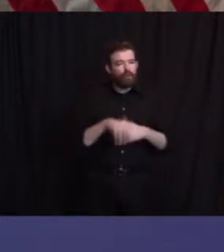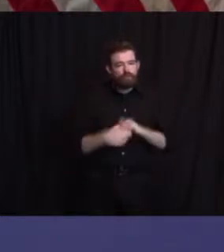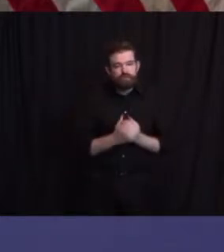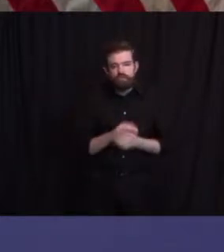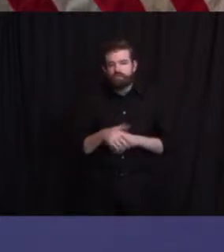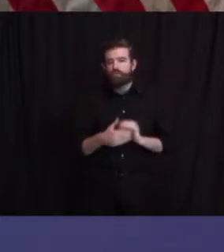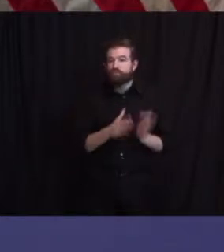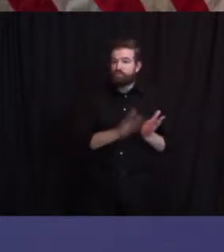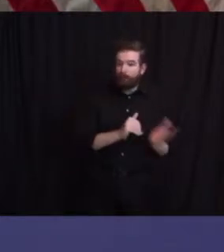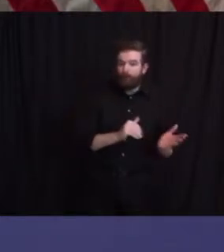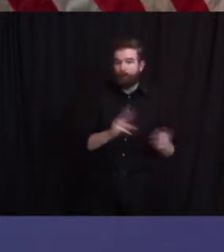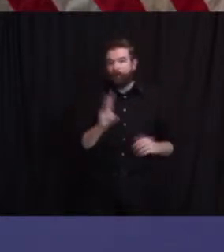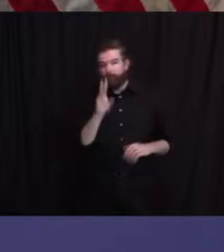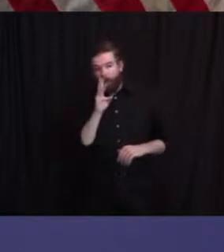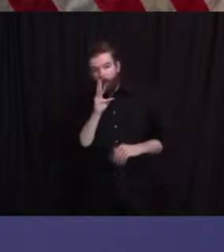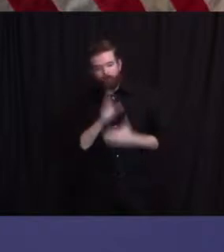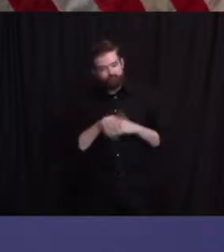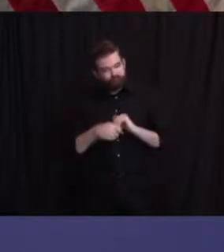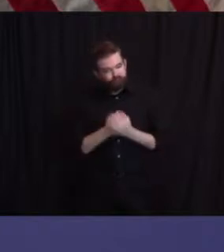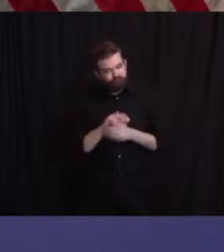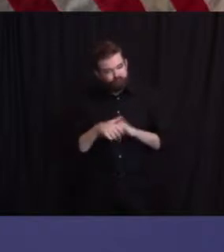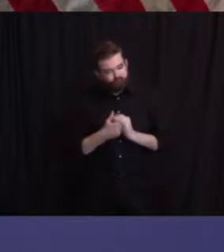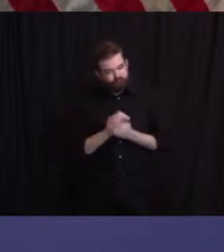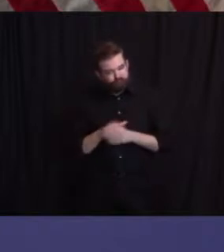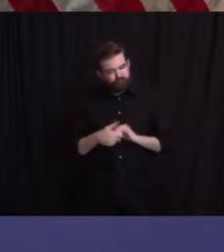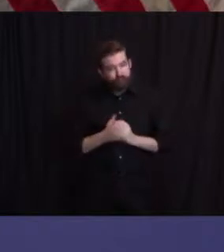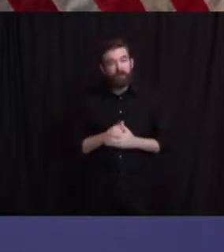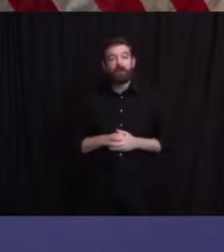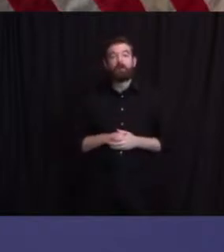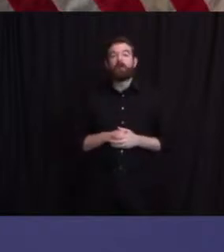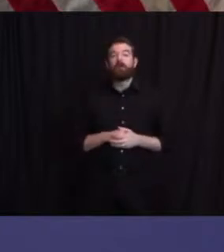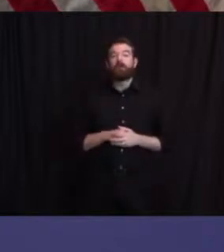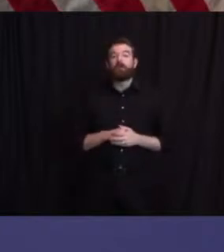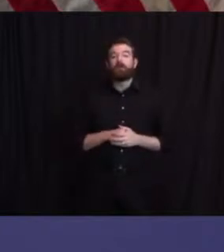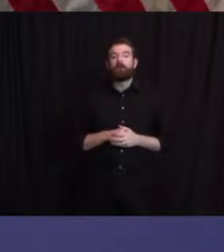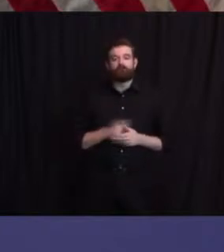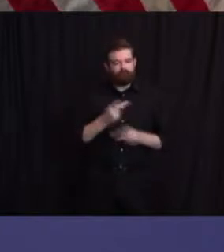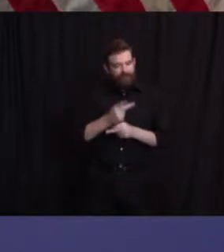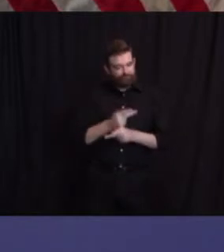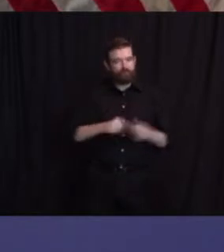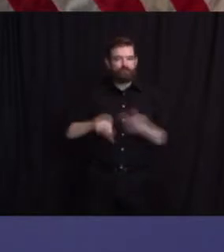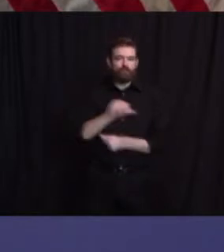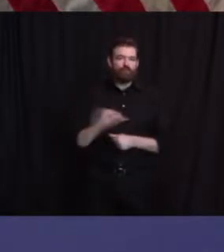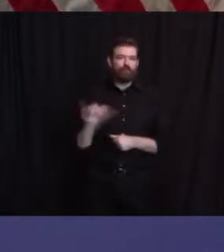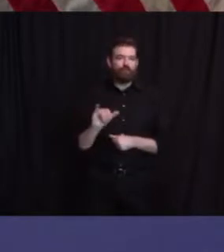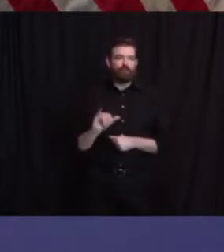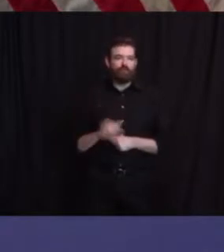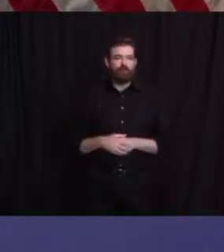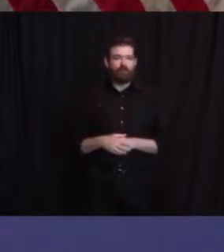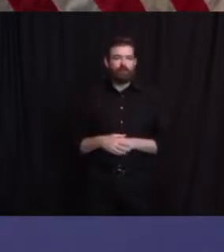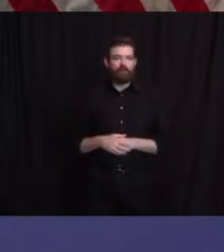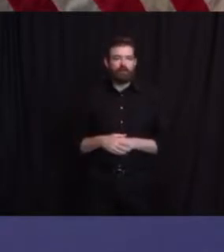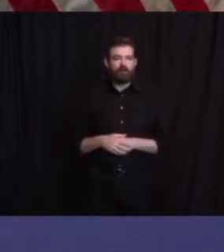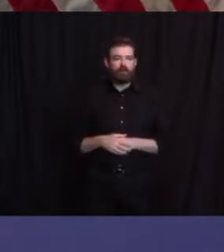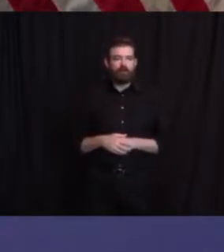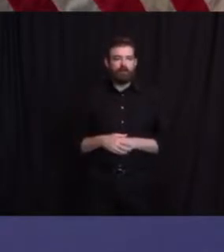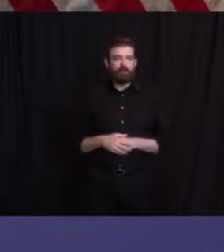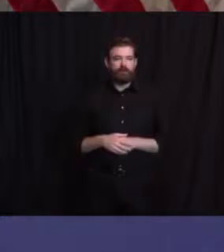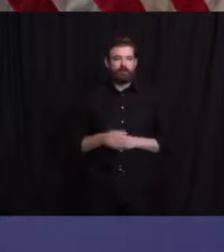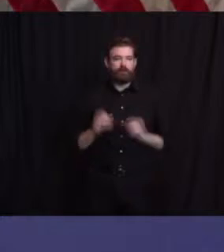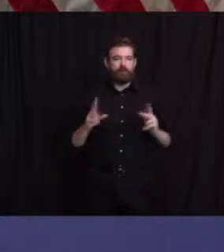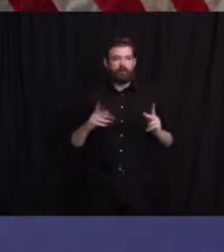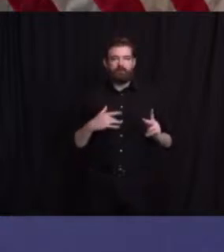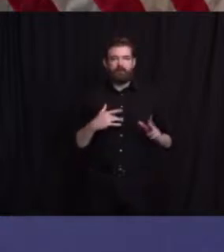water, and be good to each other. You know, we've got a lot of people at the point of attack, law enforcement certainly, retail